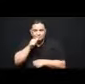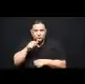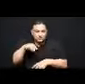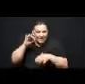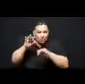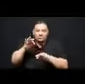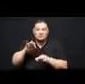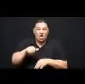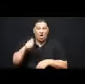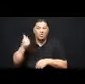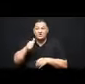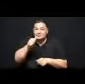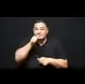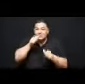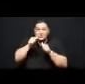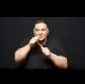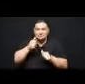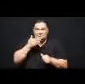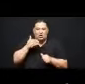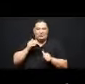are better left buried.